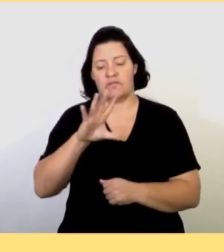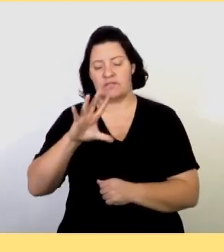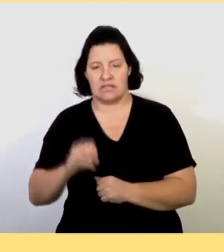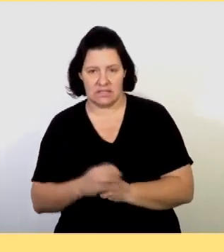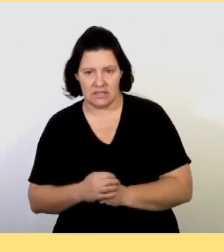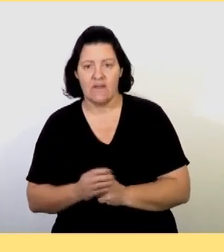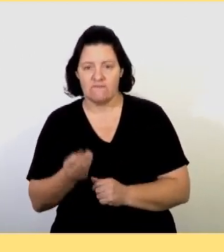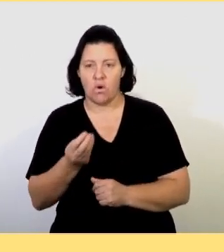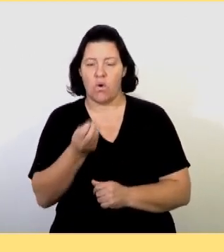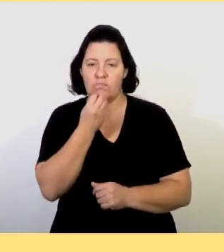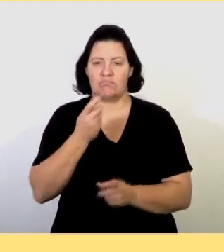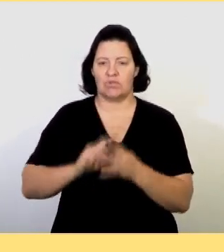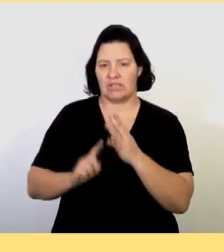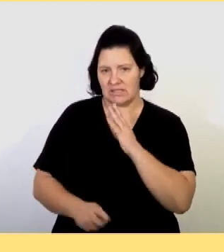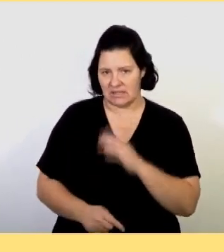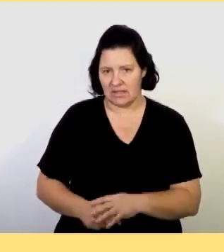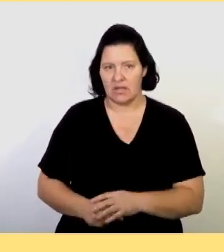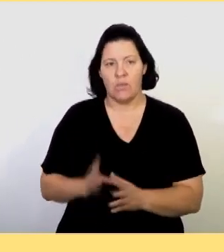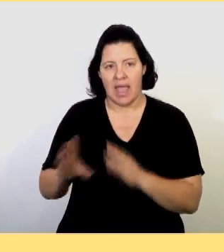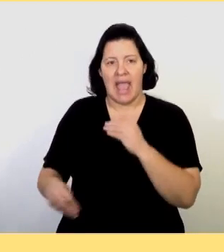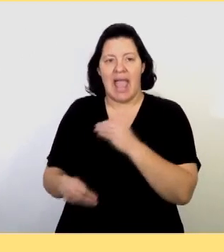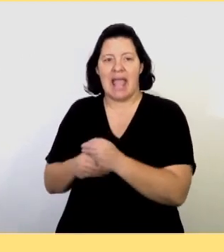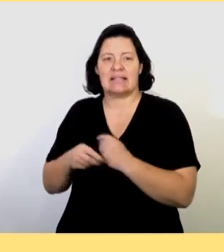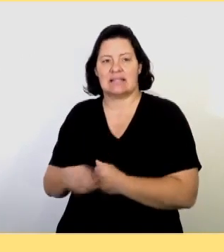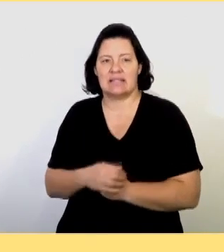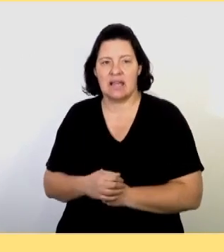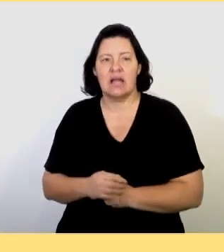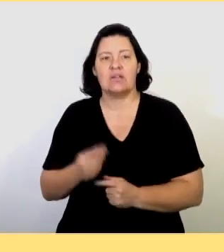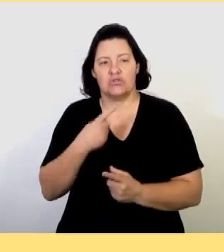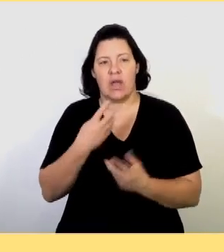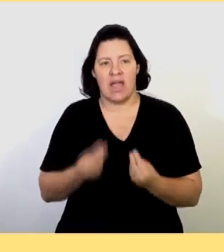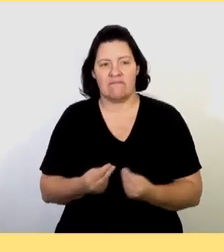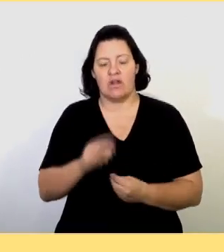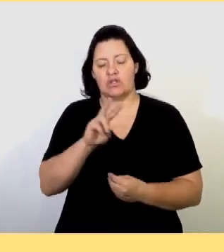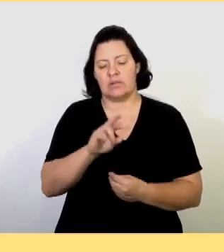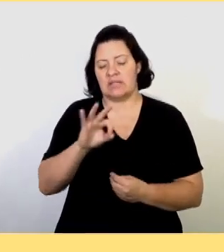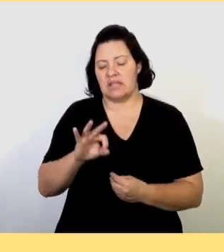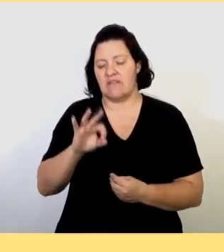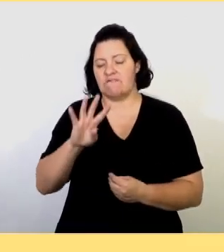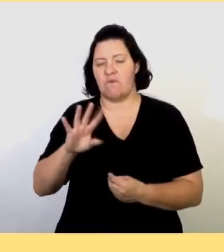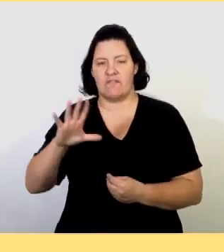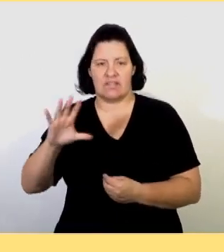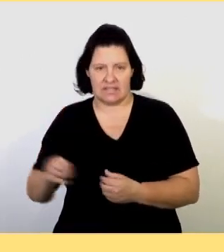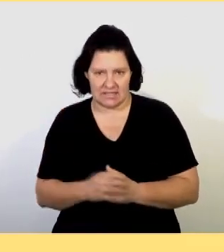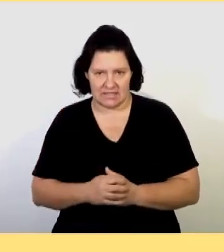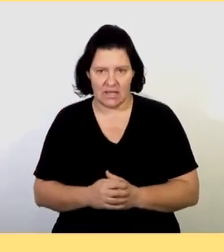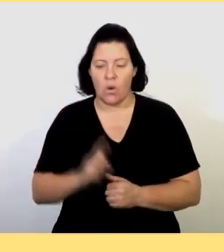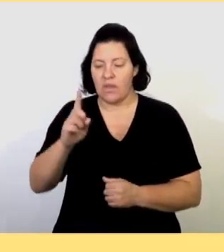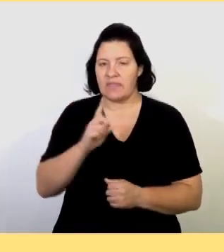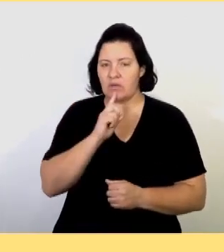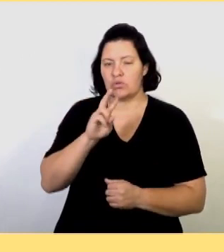1,250. This is for consumables. So you can then add, and then that is how you get your 23,450 and